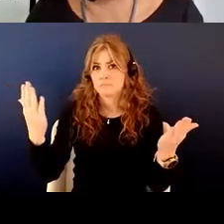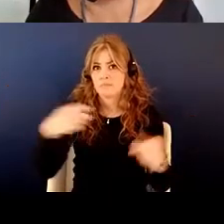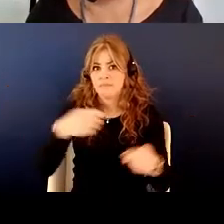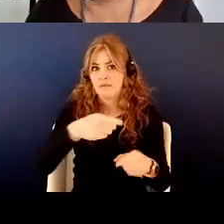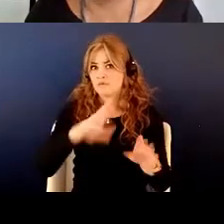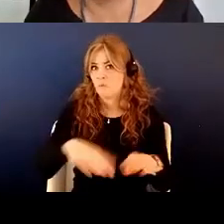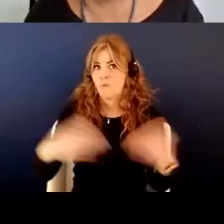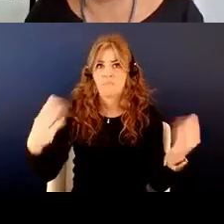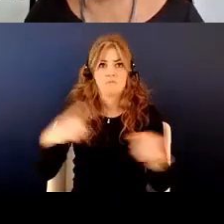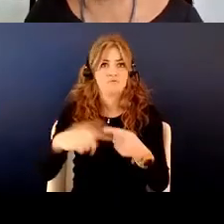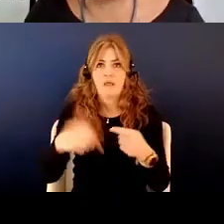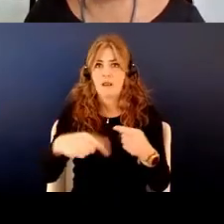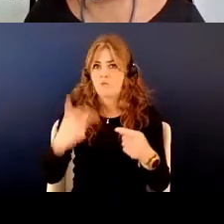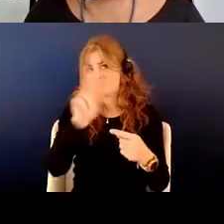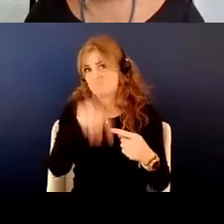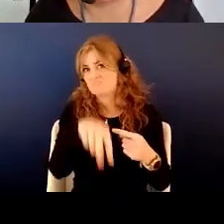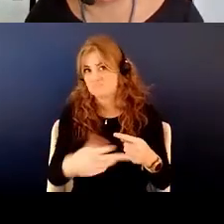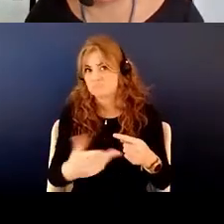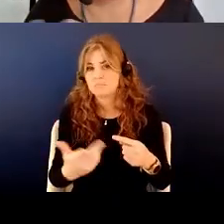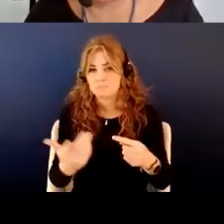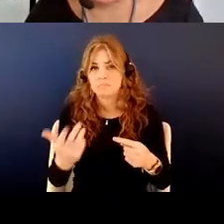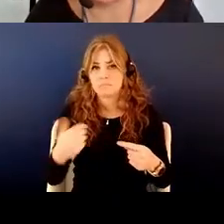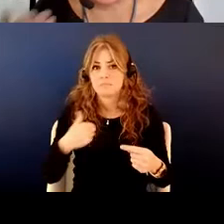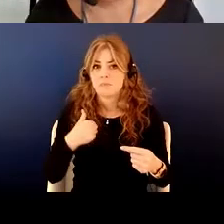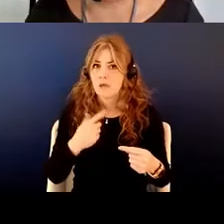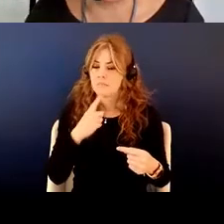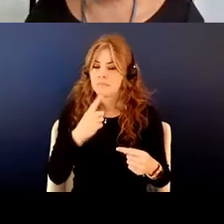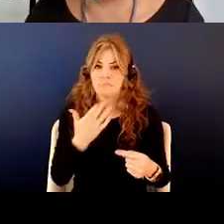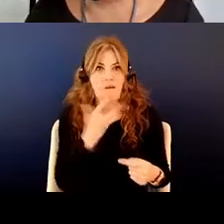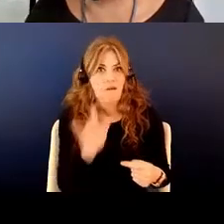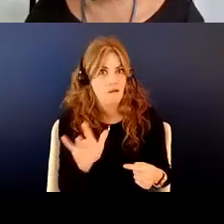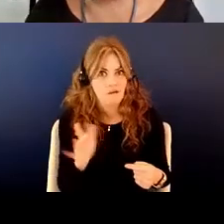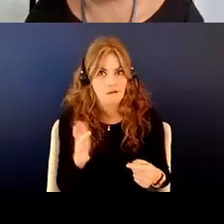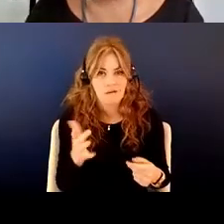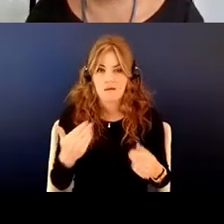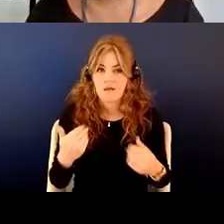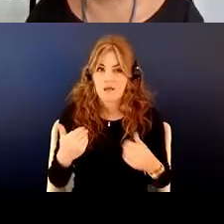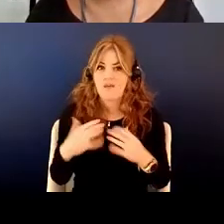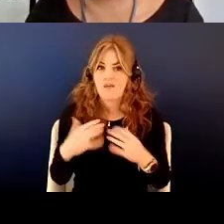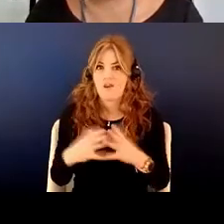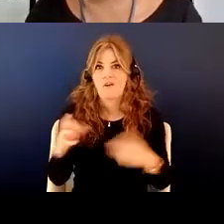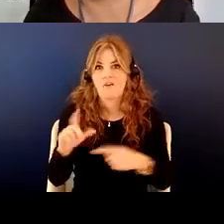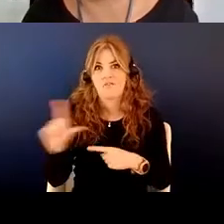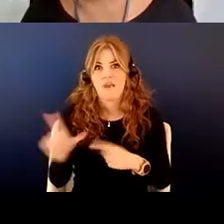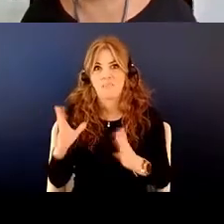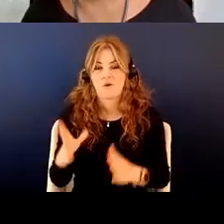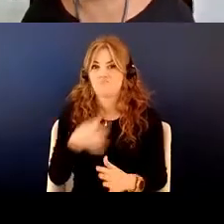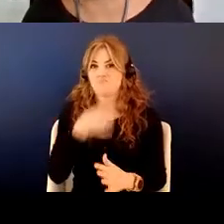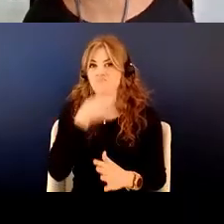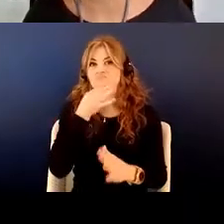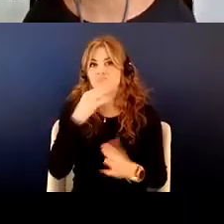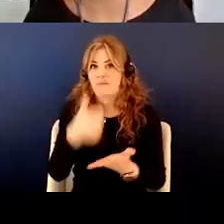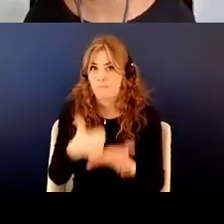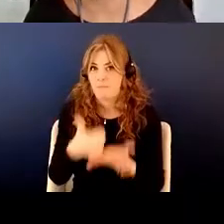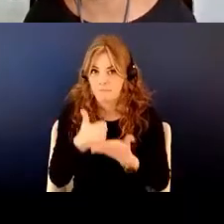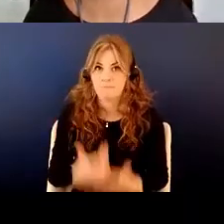open to anyone. And I'm very privileged to be able to have lots of librarians who can help me out here.